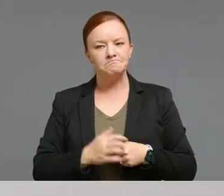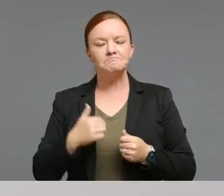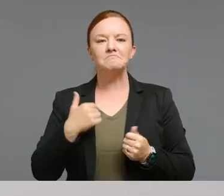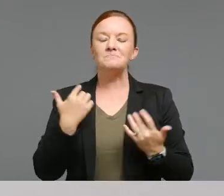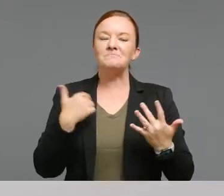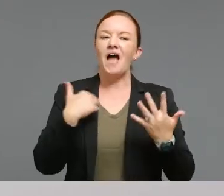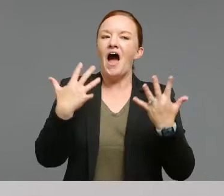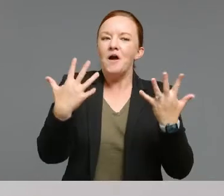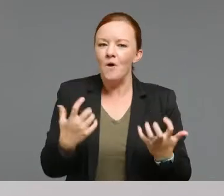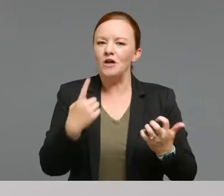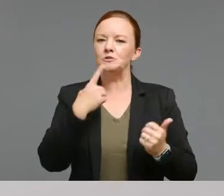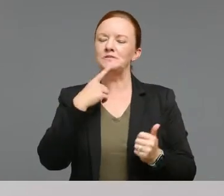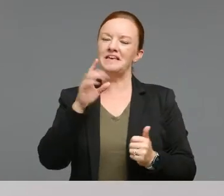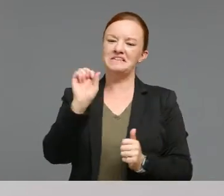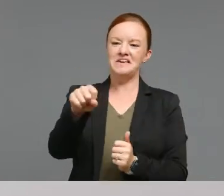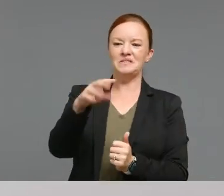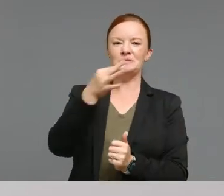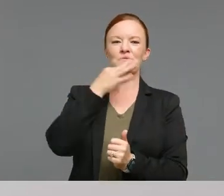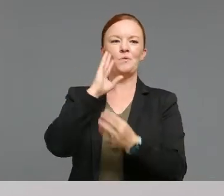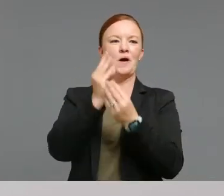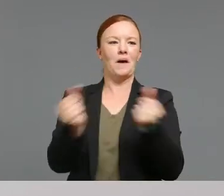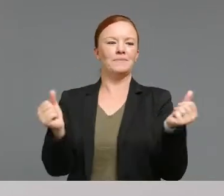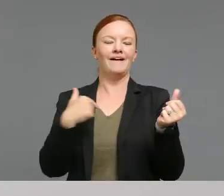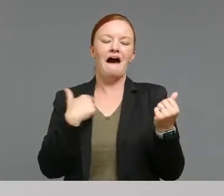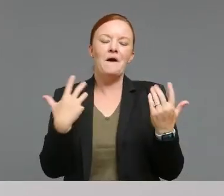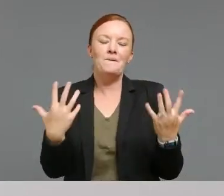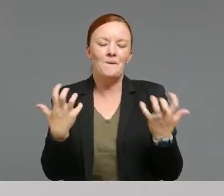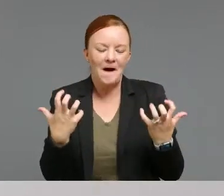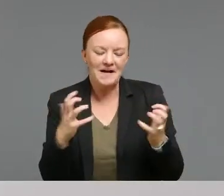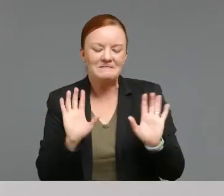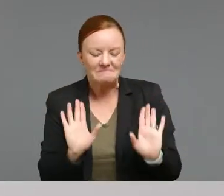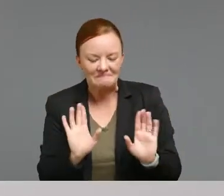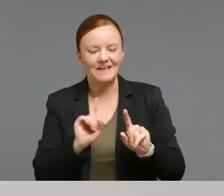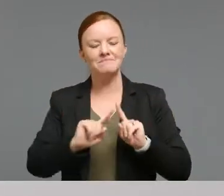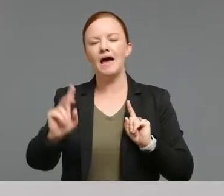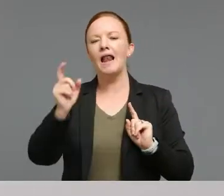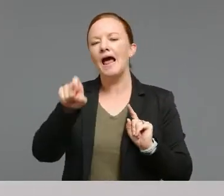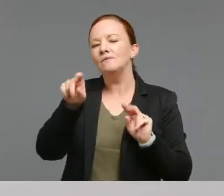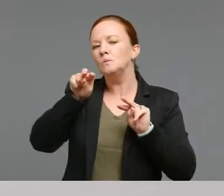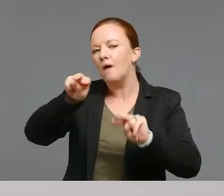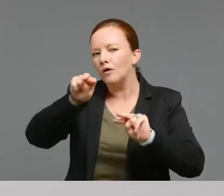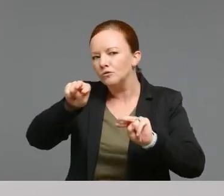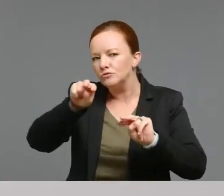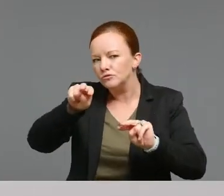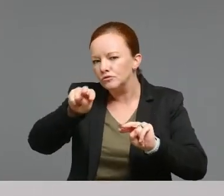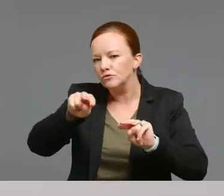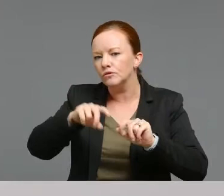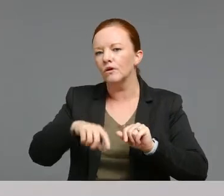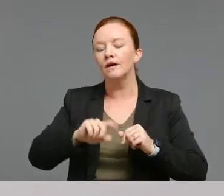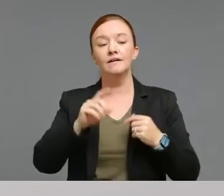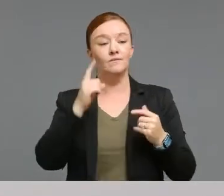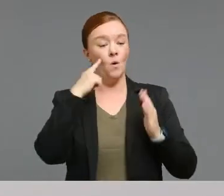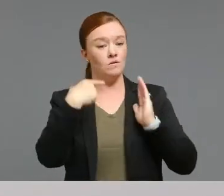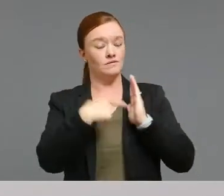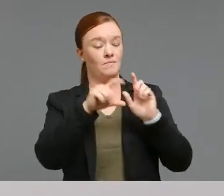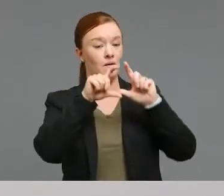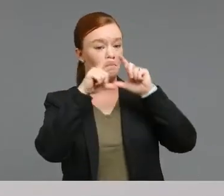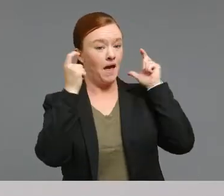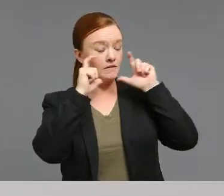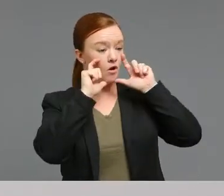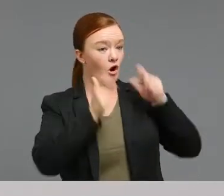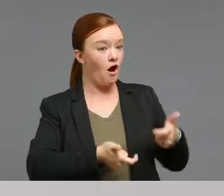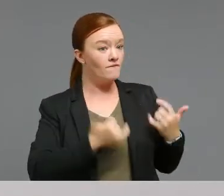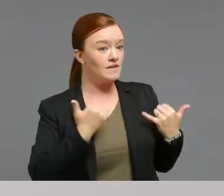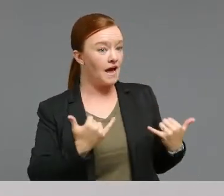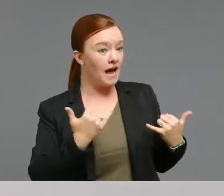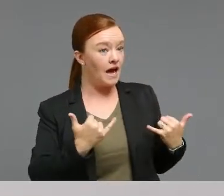we were there. You know, as we watch the variants and as we watch what the lifting of the mask wearing will do, I'm a